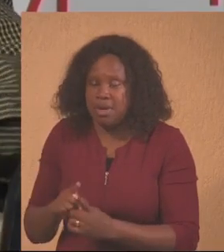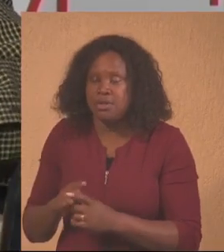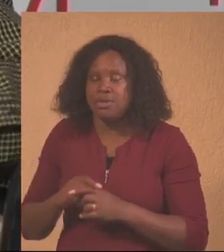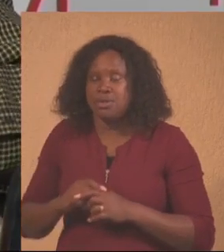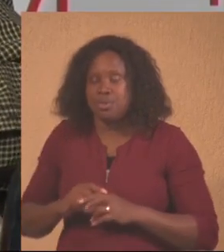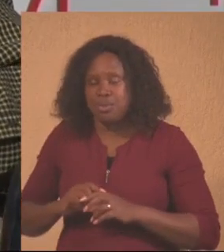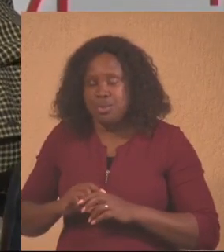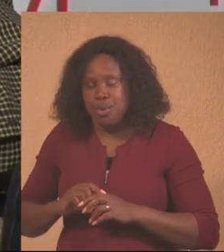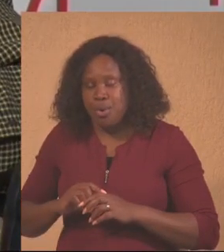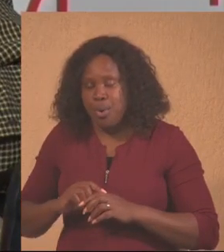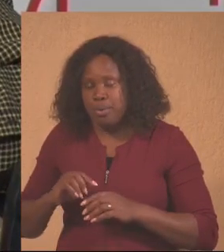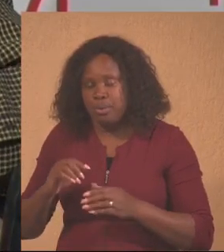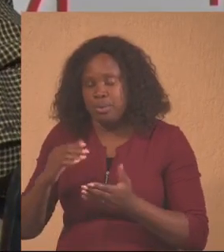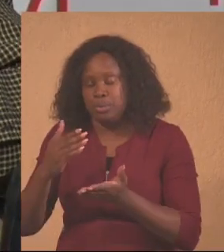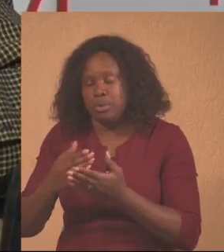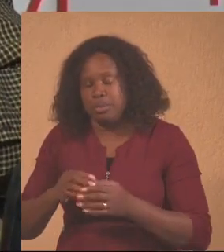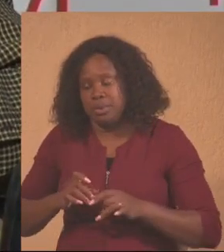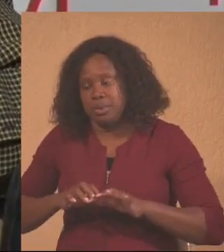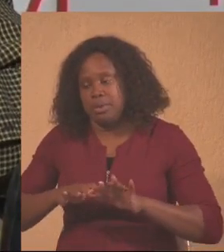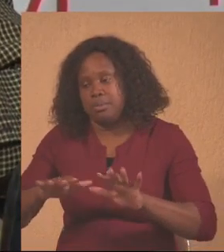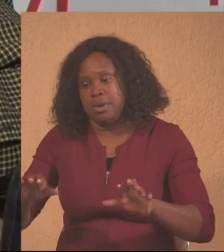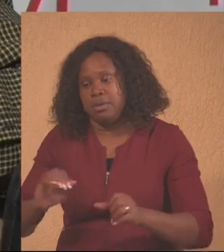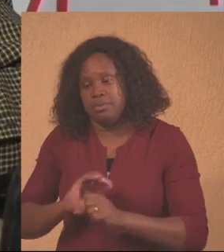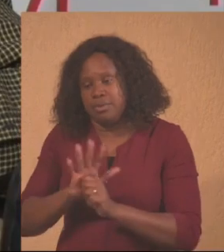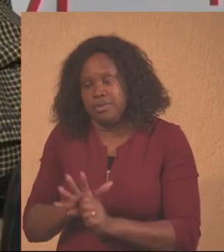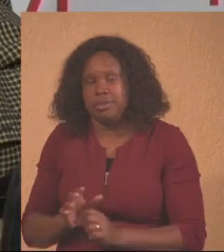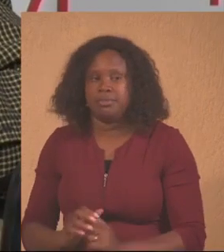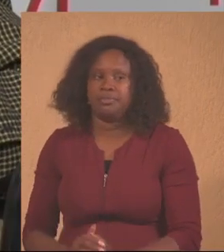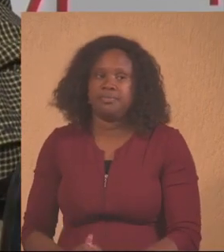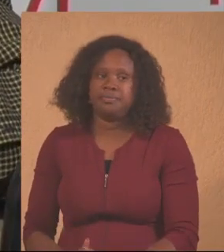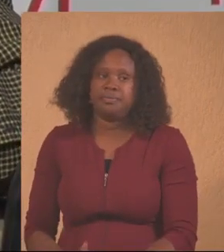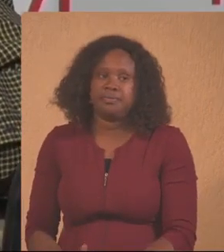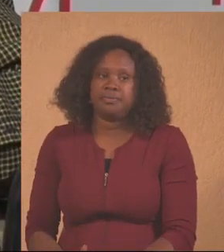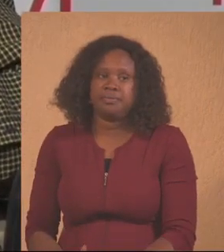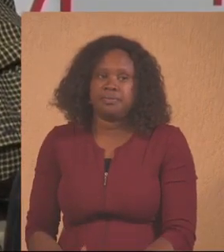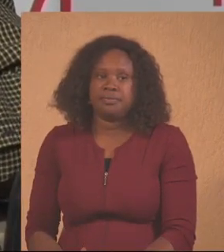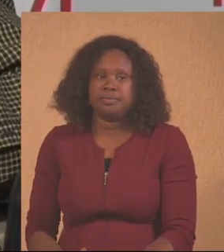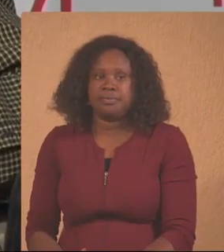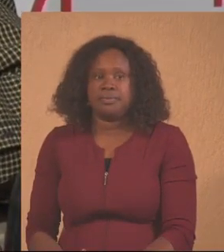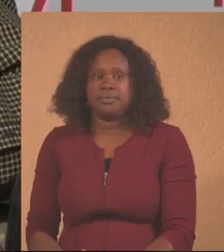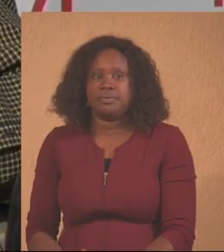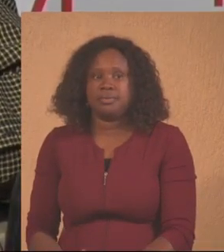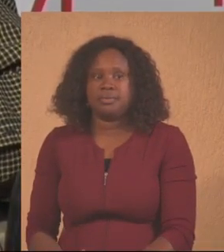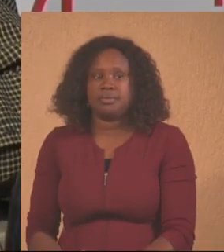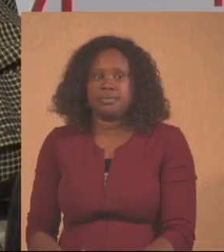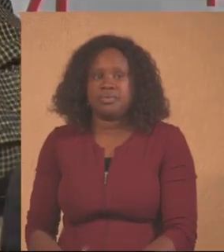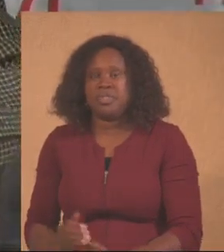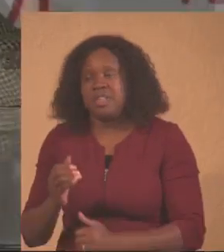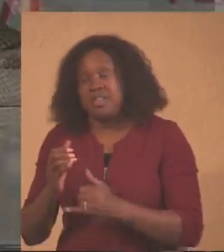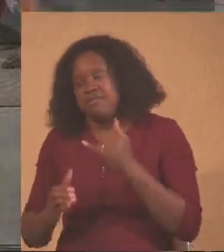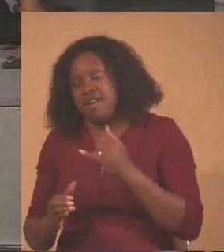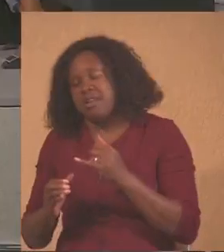infection. Yeah. All right, thank you very much, Santoma. Any final words from you, Ms. Okurus, as we conclude our discussion this